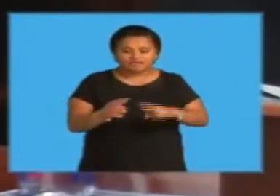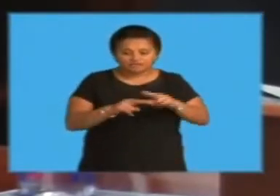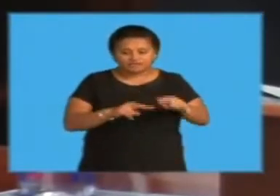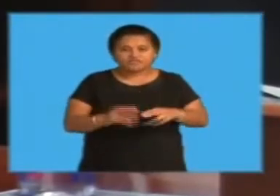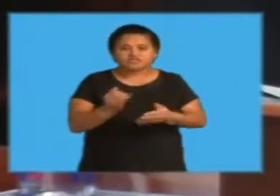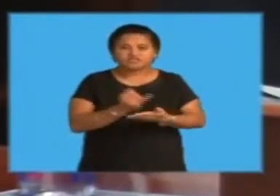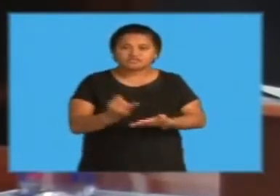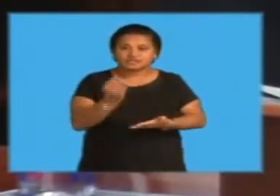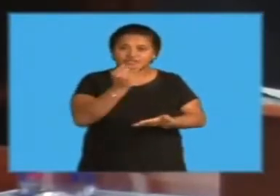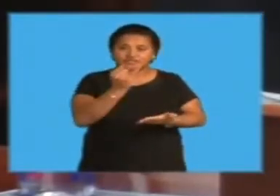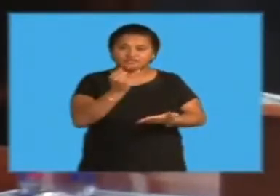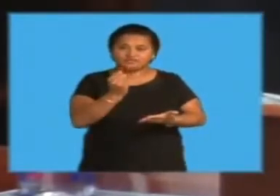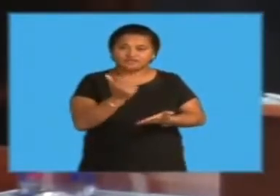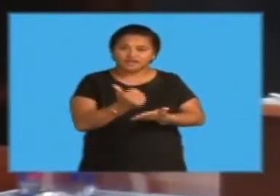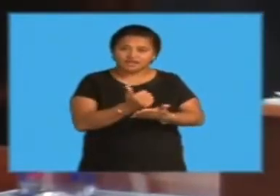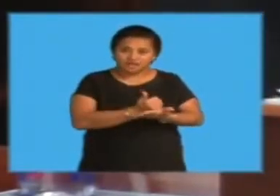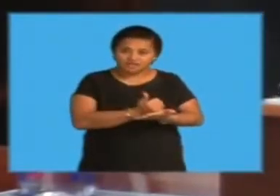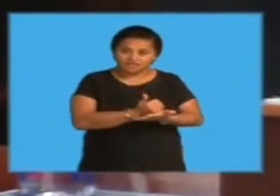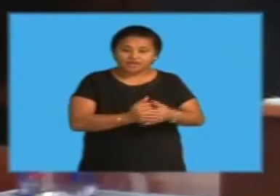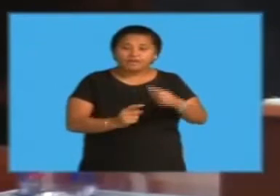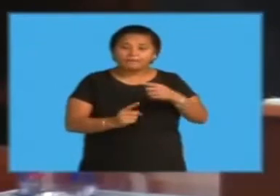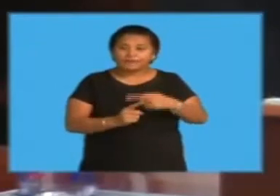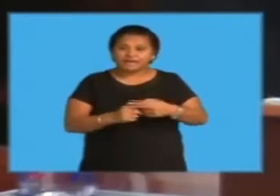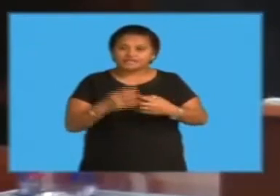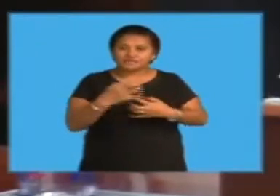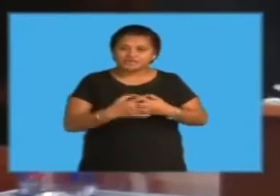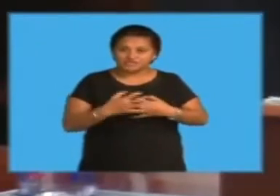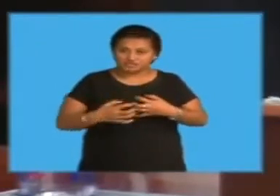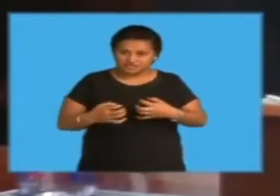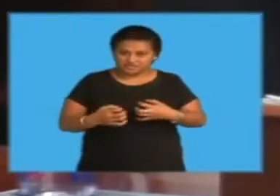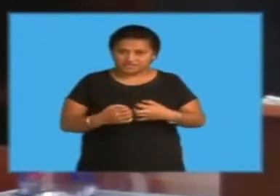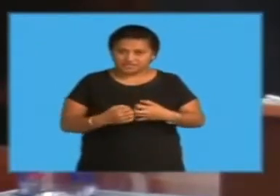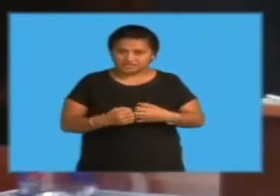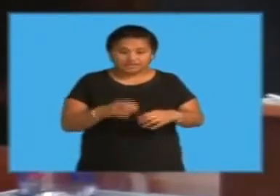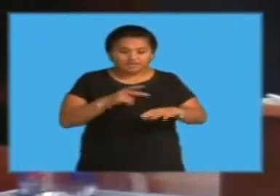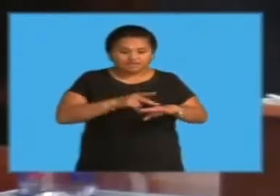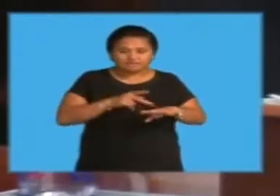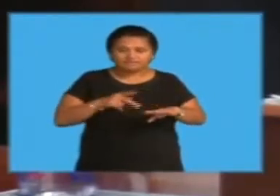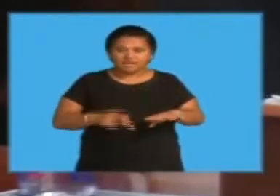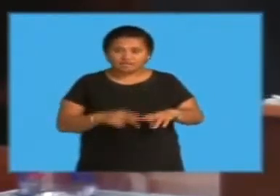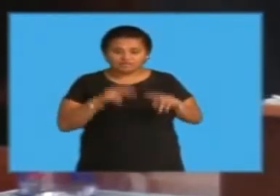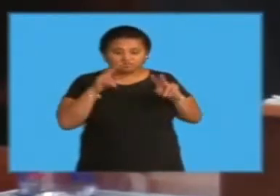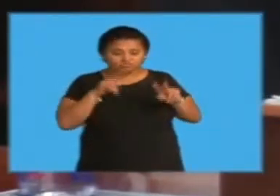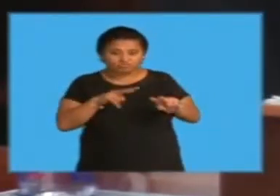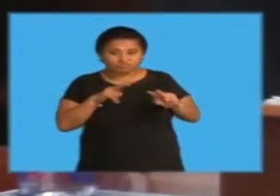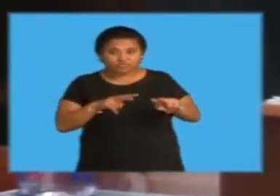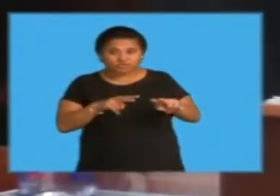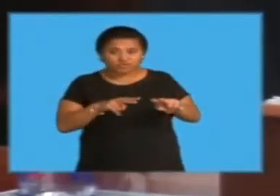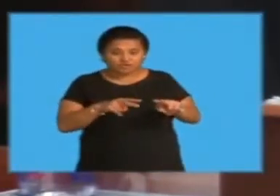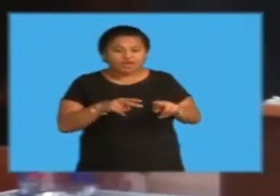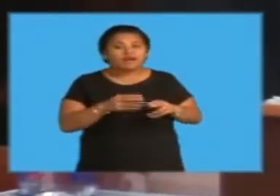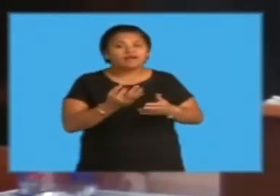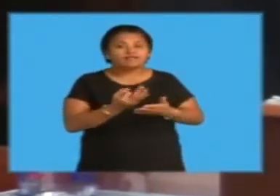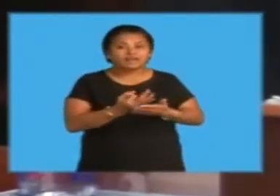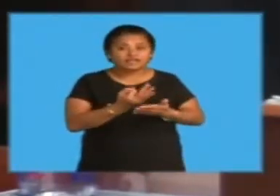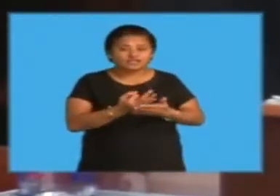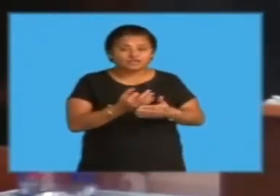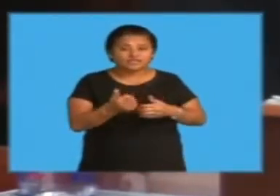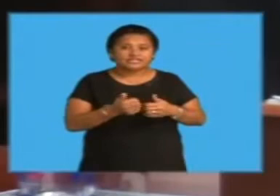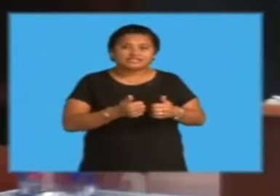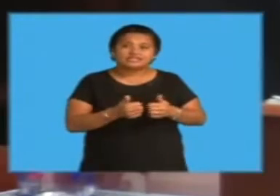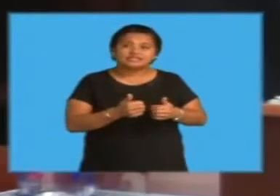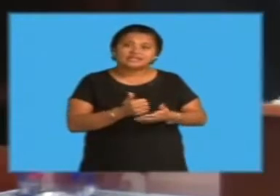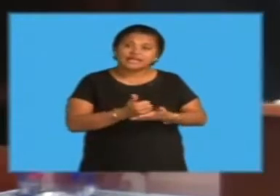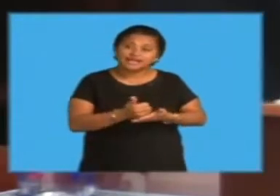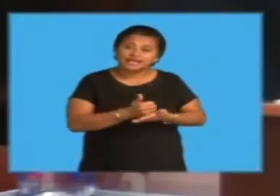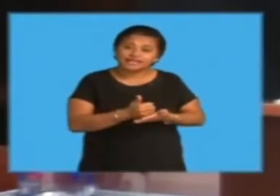and registration of practicing engineers. Parliament will review the Financial Management Act, the Consumer Credit